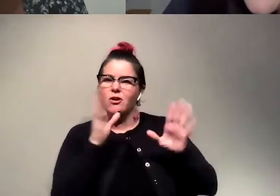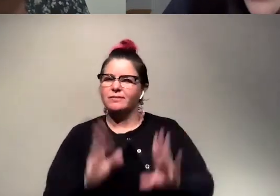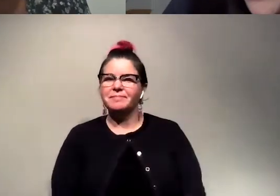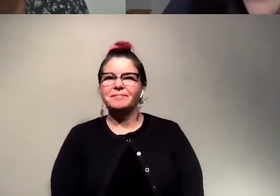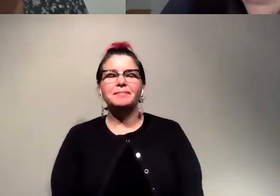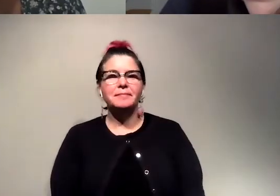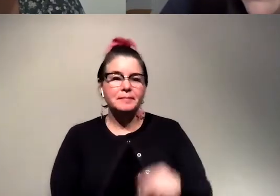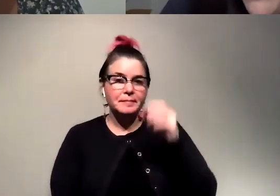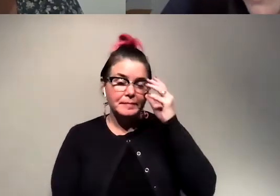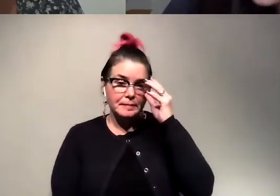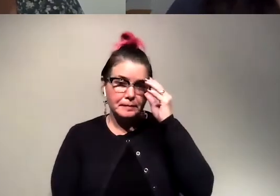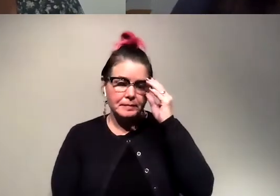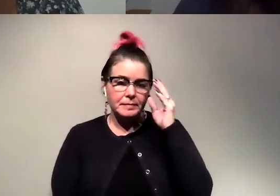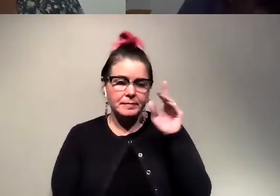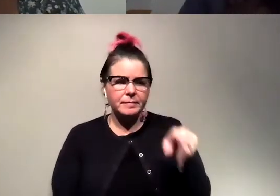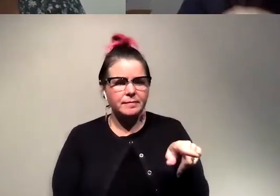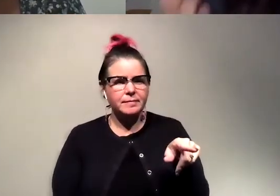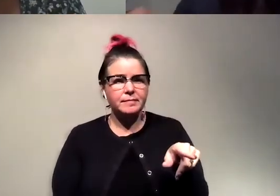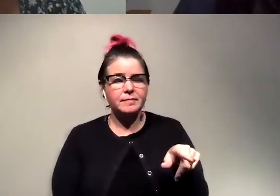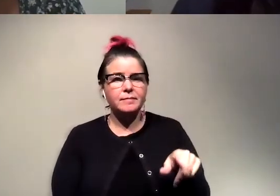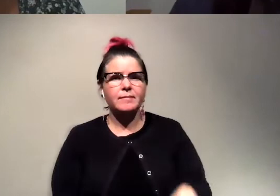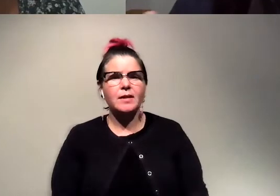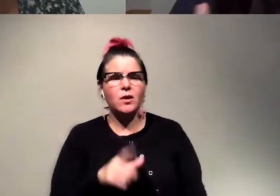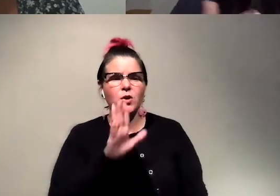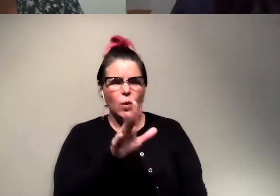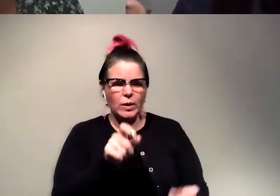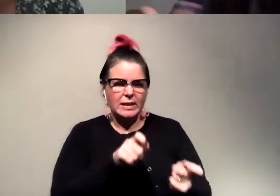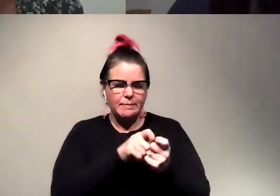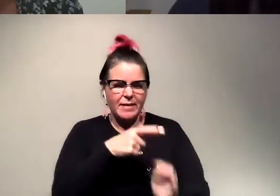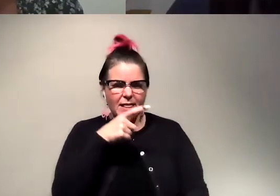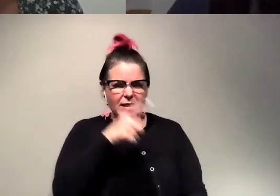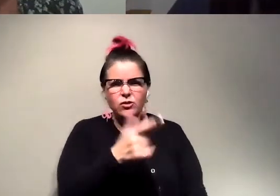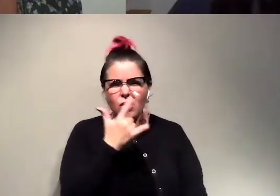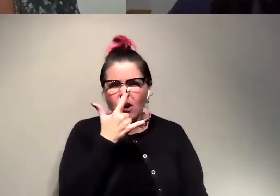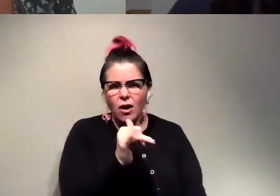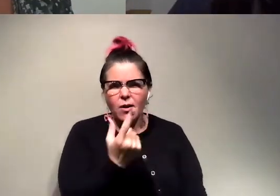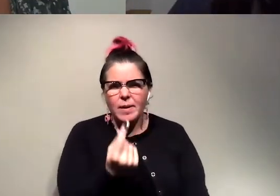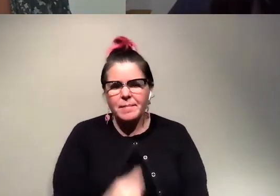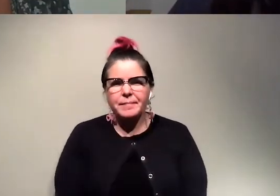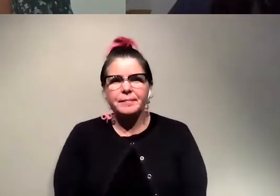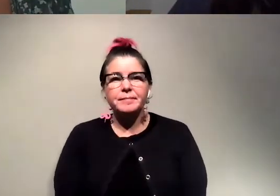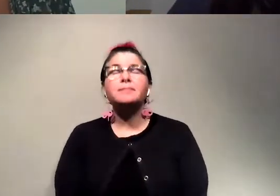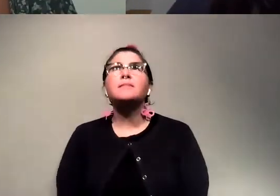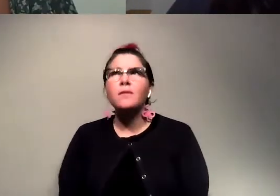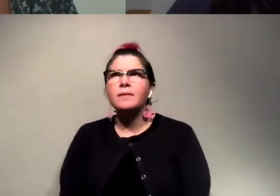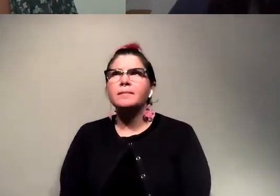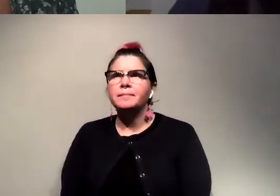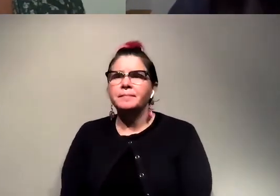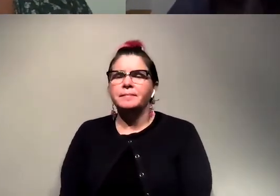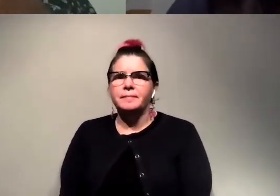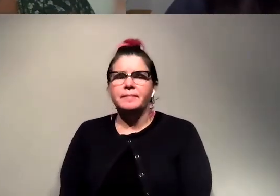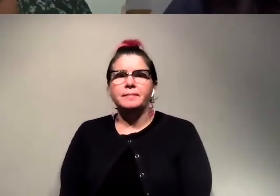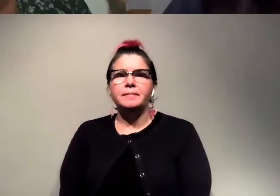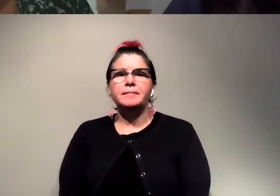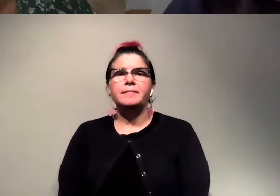awesome. So what does the lizard that you study, what does it look like? Okay, so there's